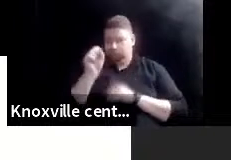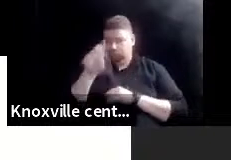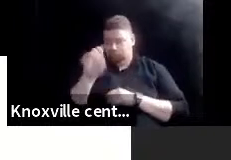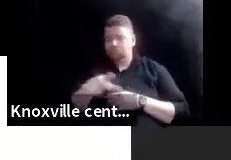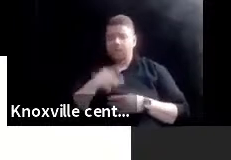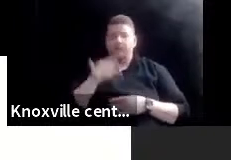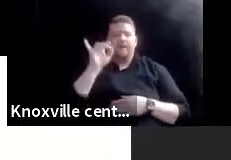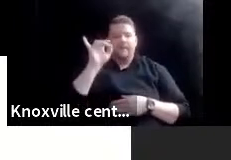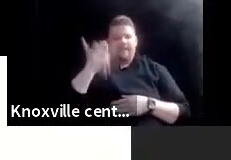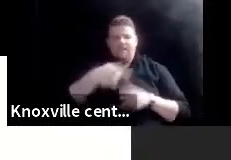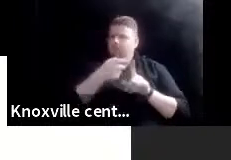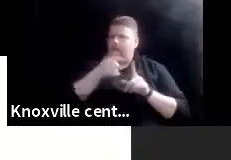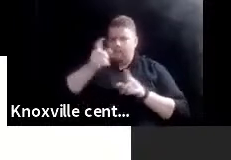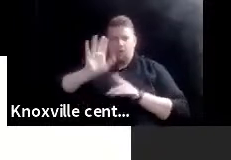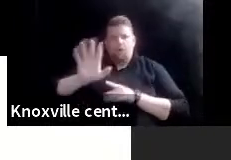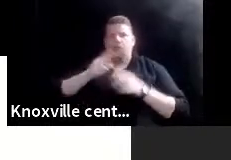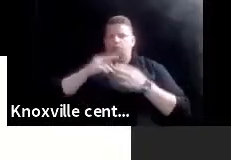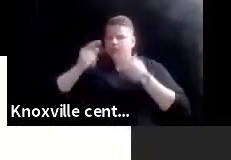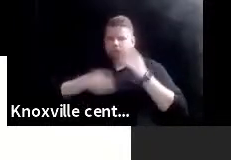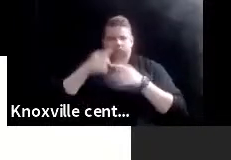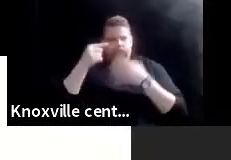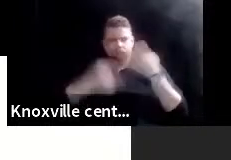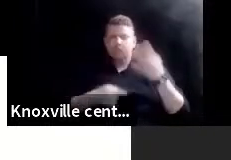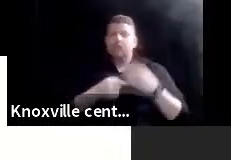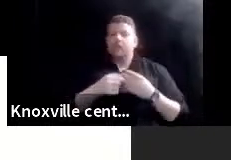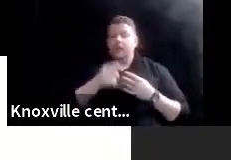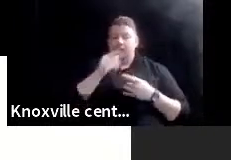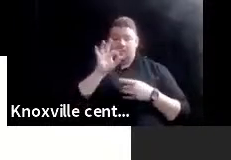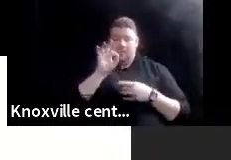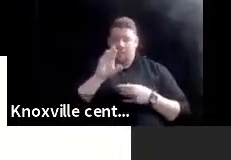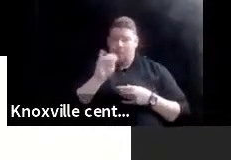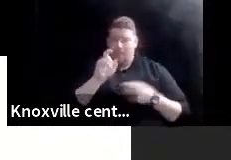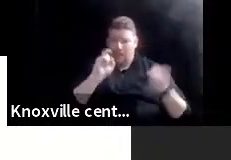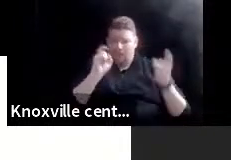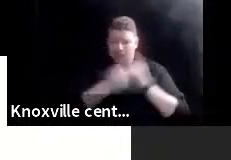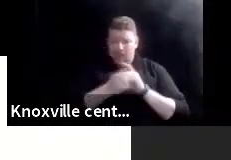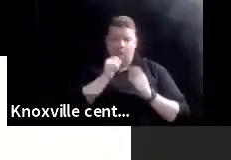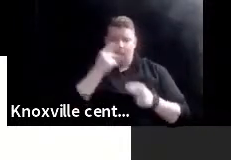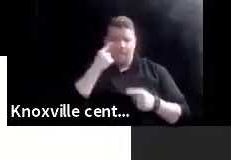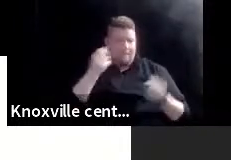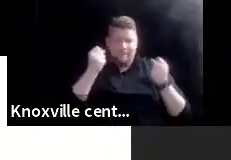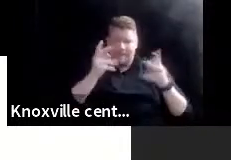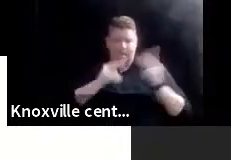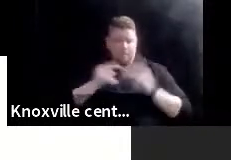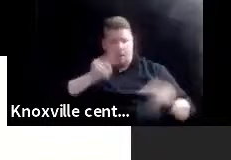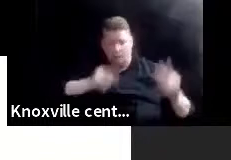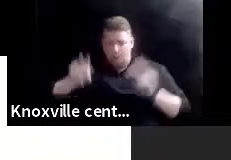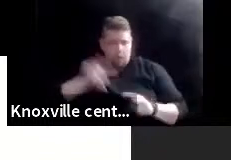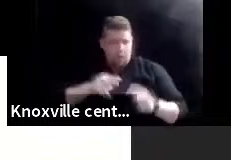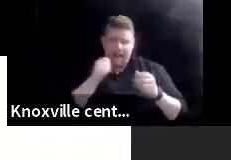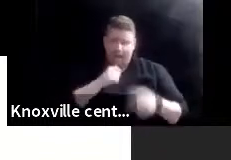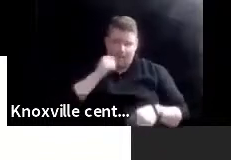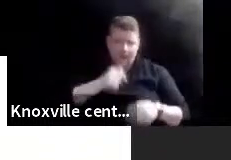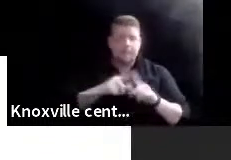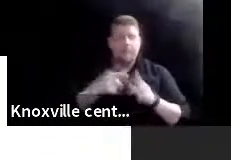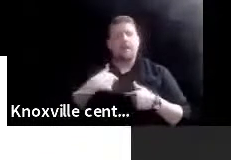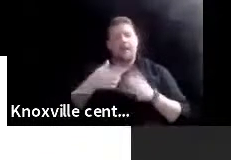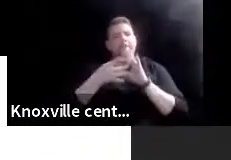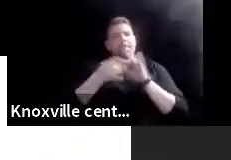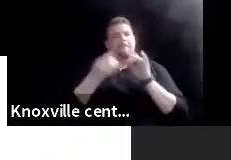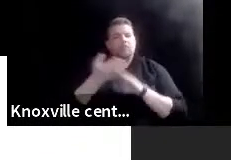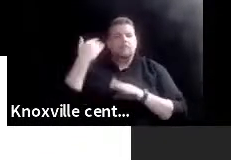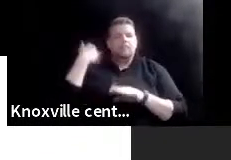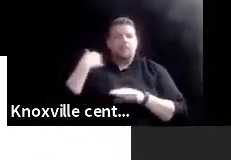of this has been updated a little bit. It's not that I think that a ton of people are out there looking at this every day, but I've mentioned this in the meeting